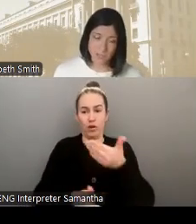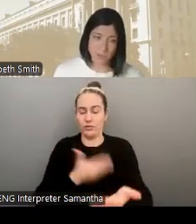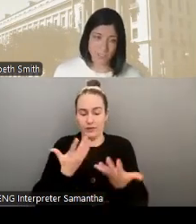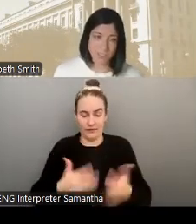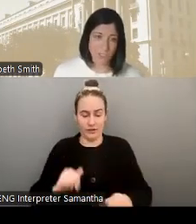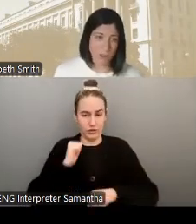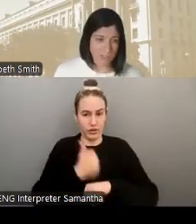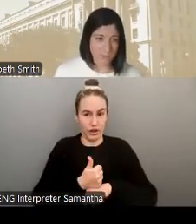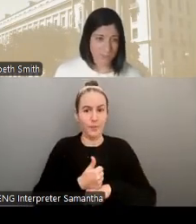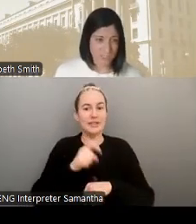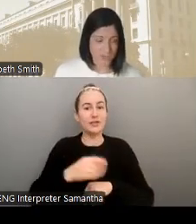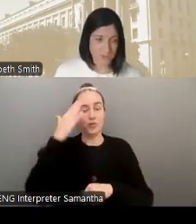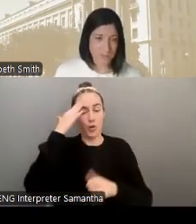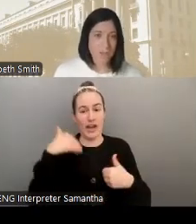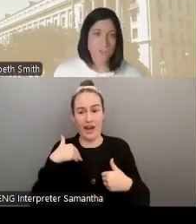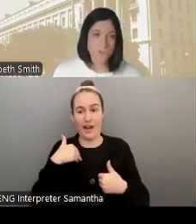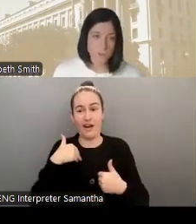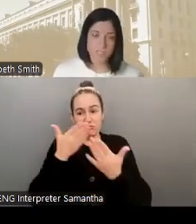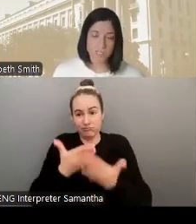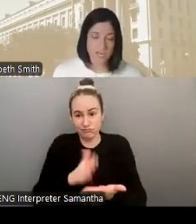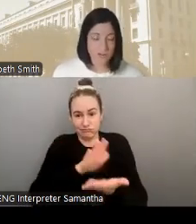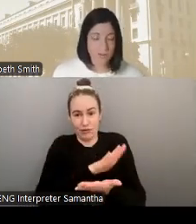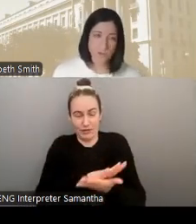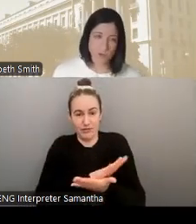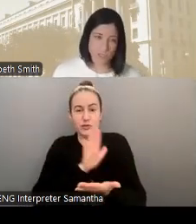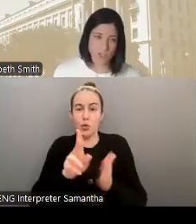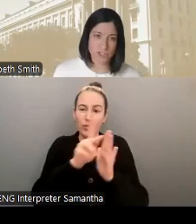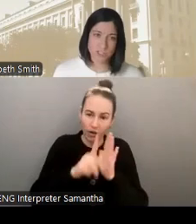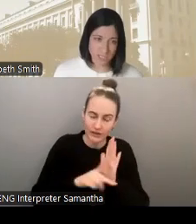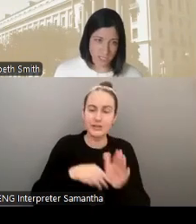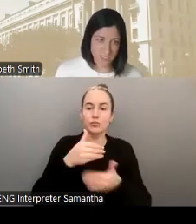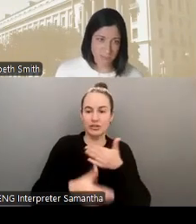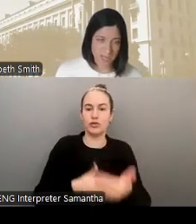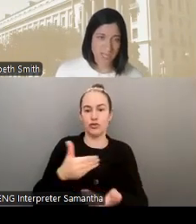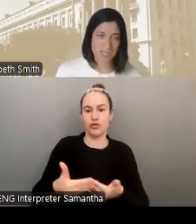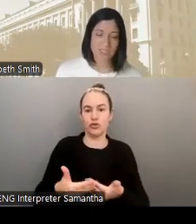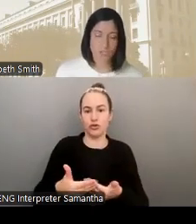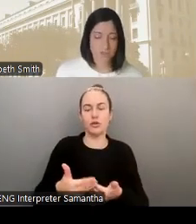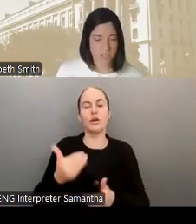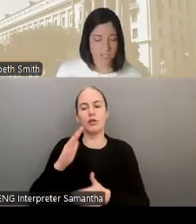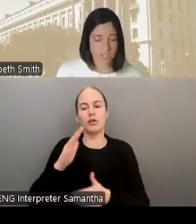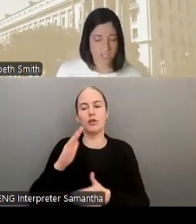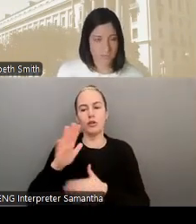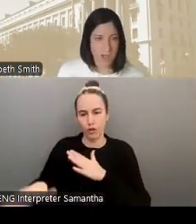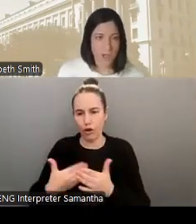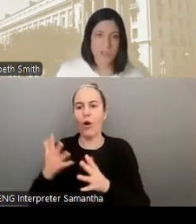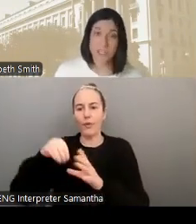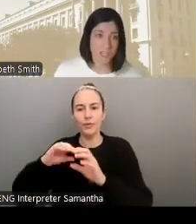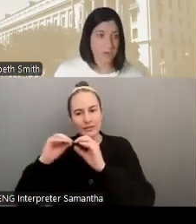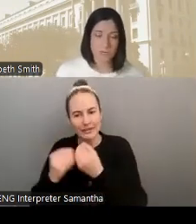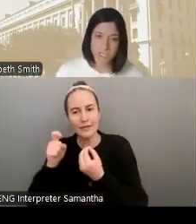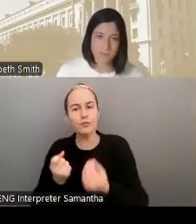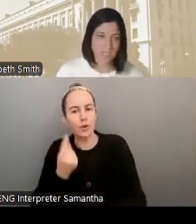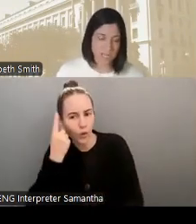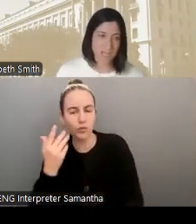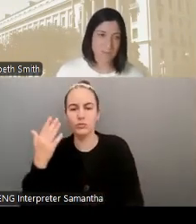it's documented in your policy and procedure, so that we can see that everybody in the organization understands the process, they know what they need to follow, and then if anybody were to